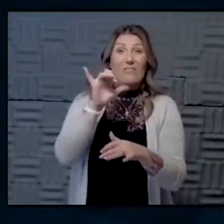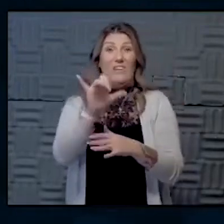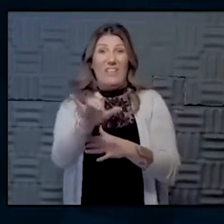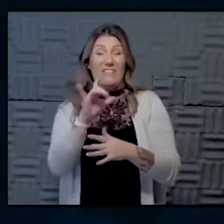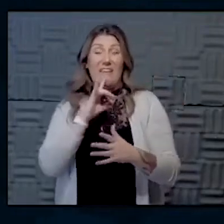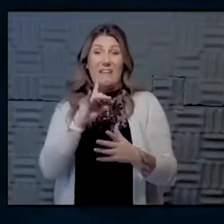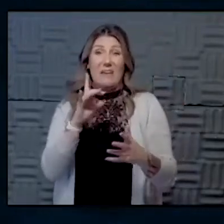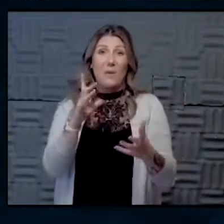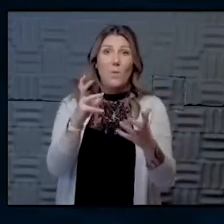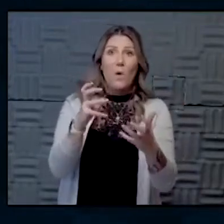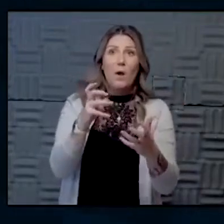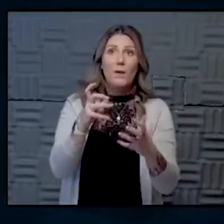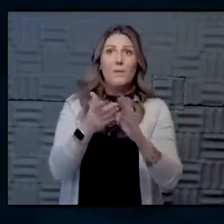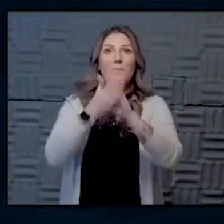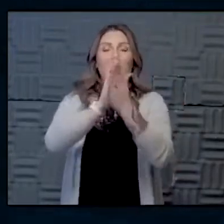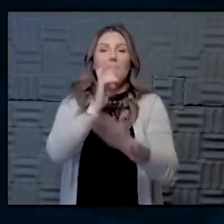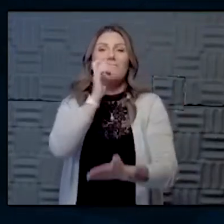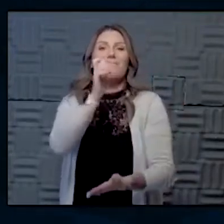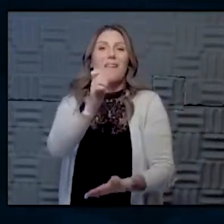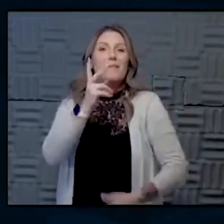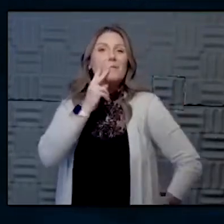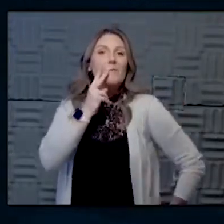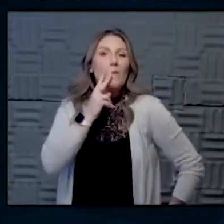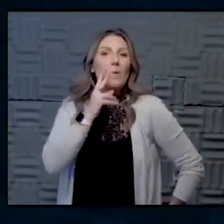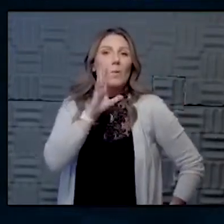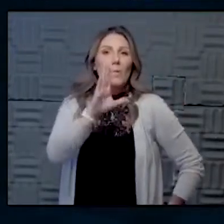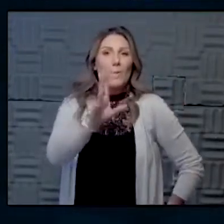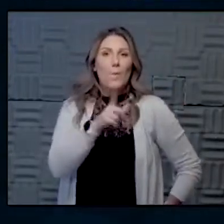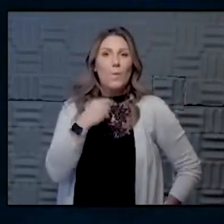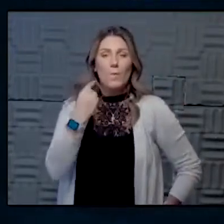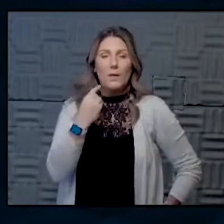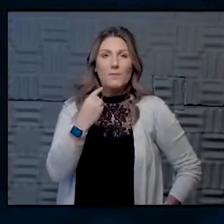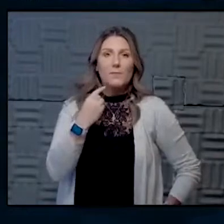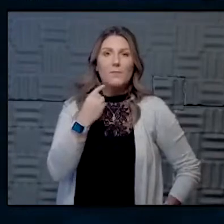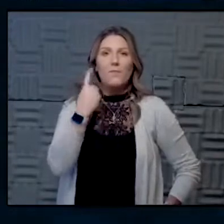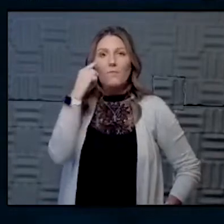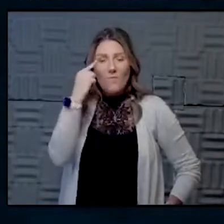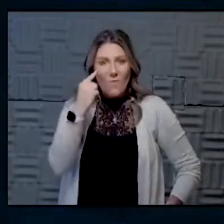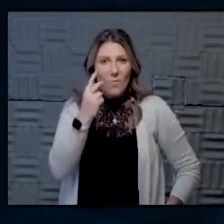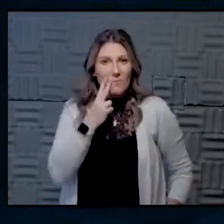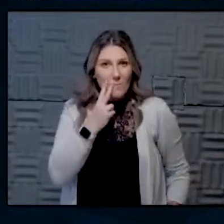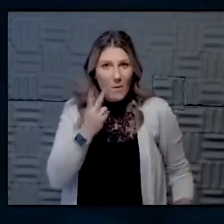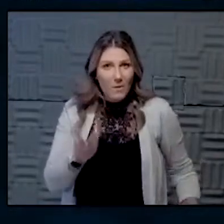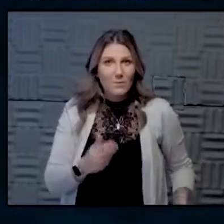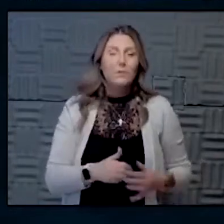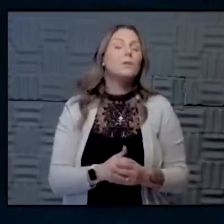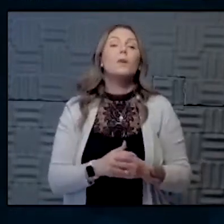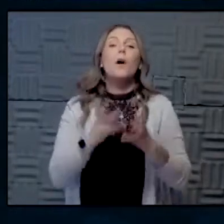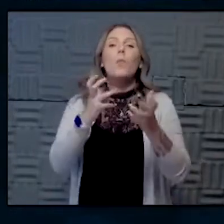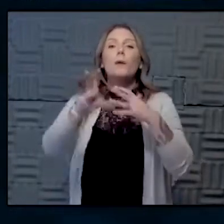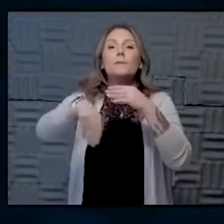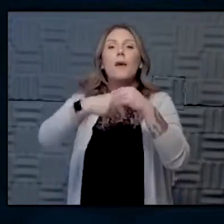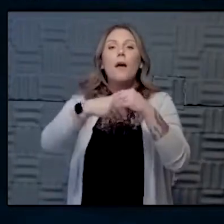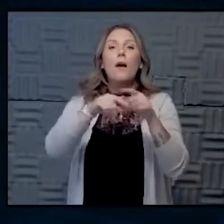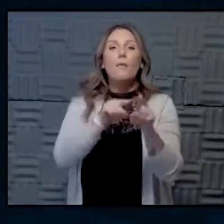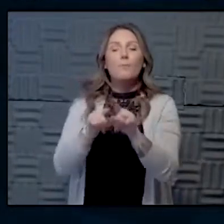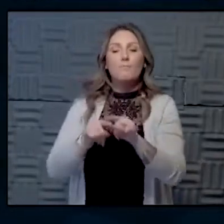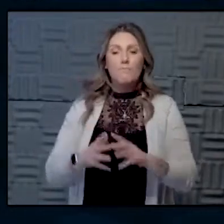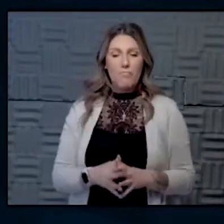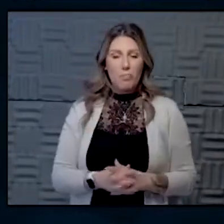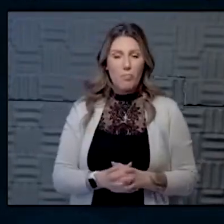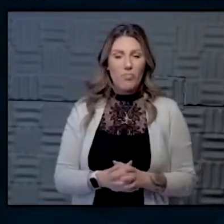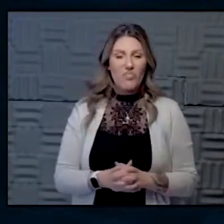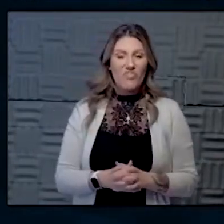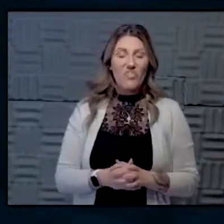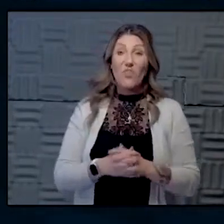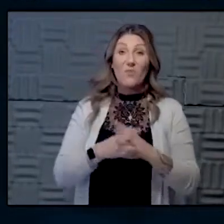level of a non-smoker as far as your risk for smoking. I do like to add with this as well, what can